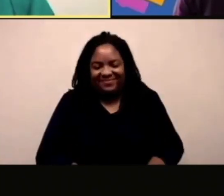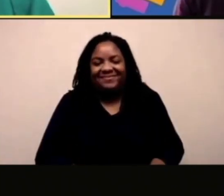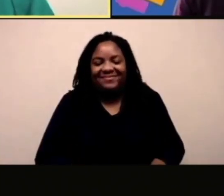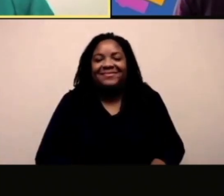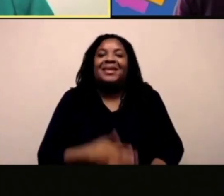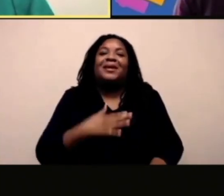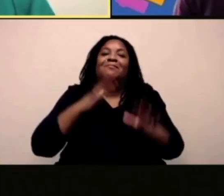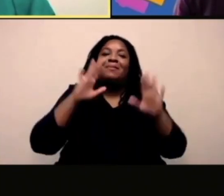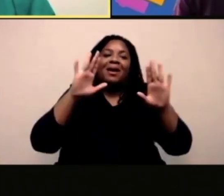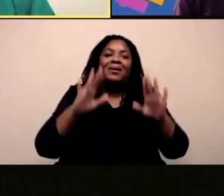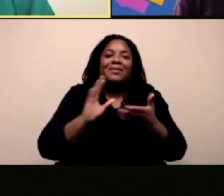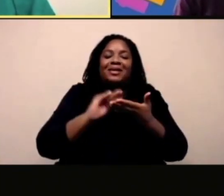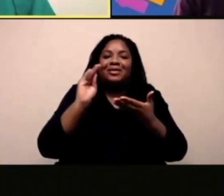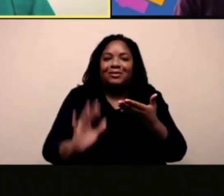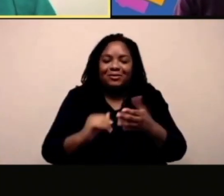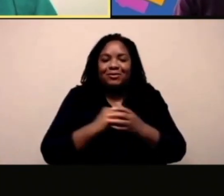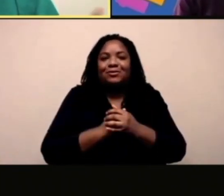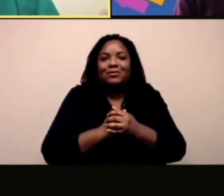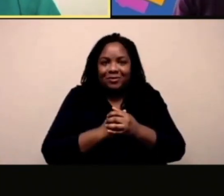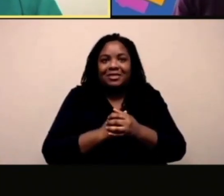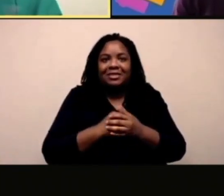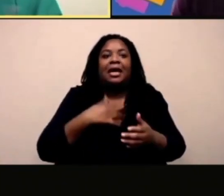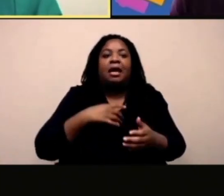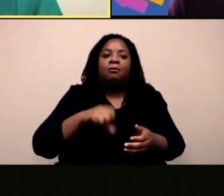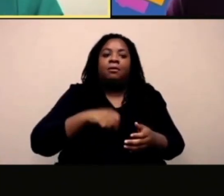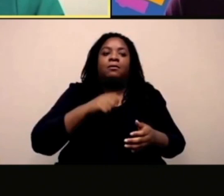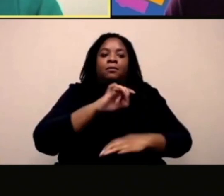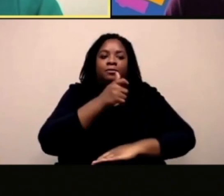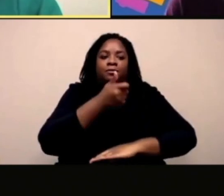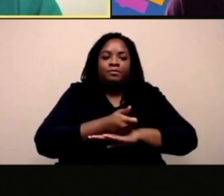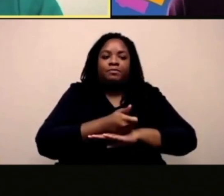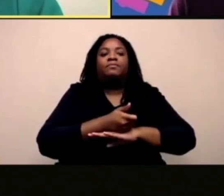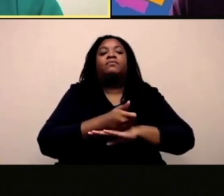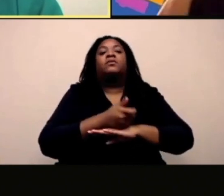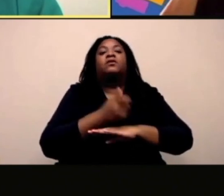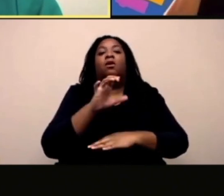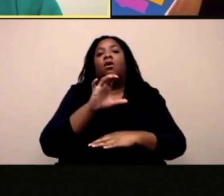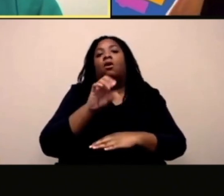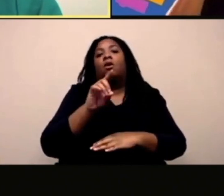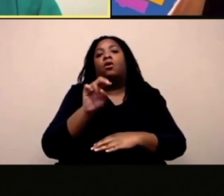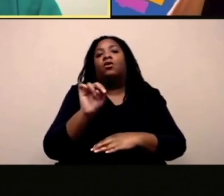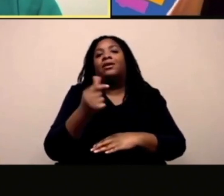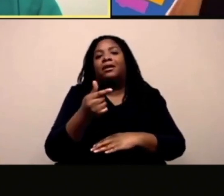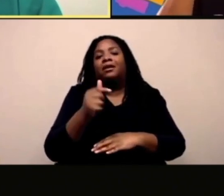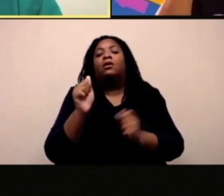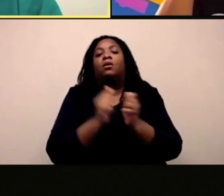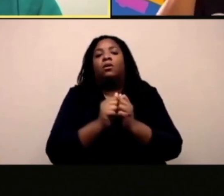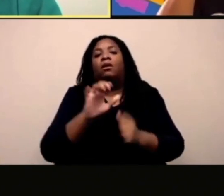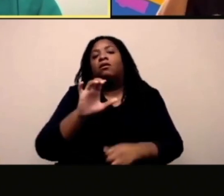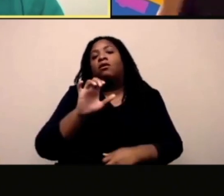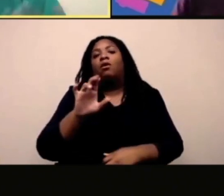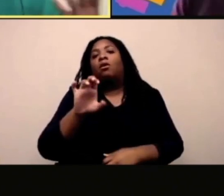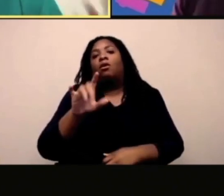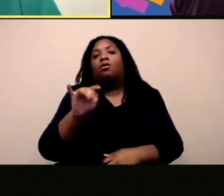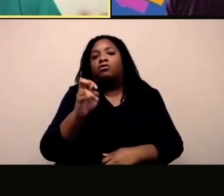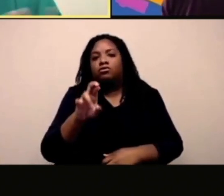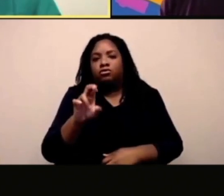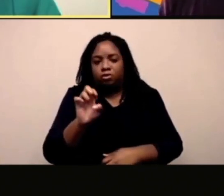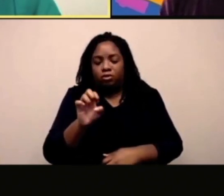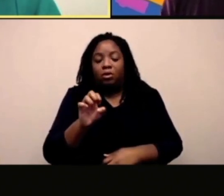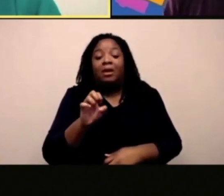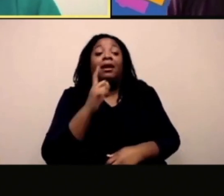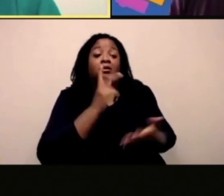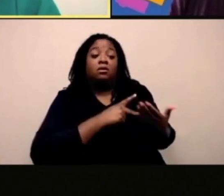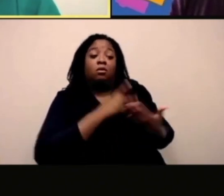amazing students. I am the proud founder and director of Coding with Culture, which is a program that aims